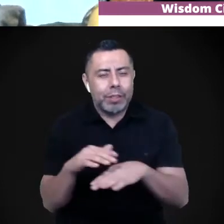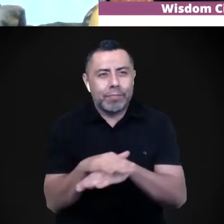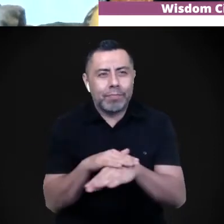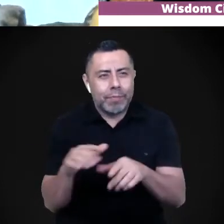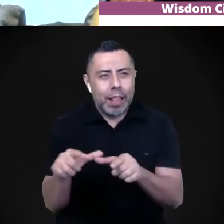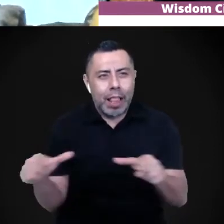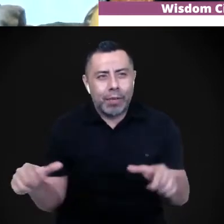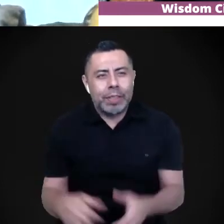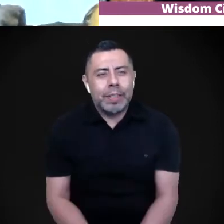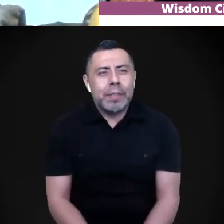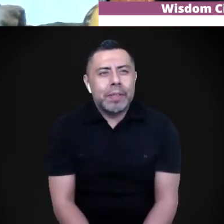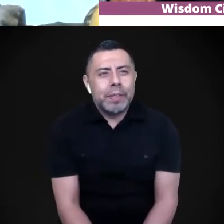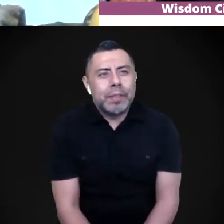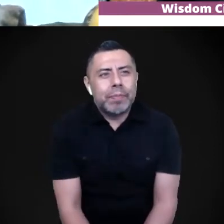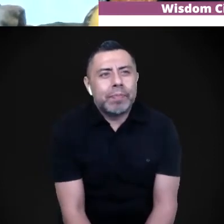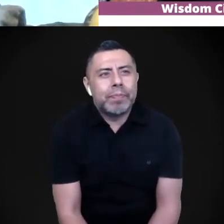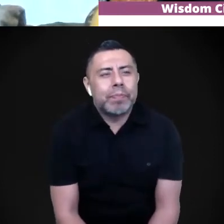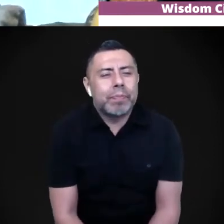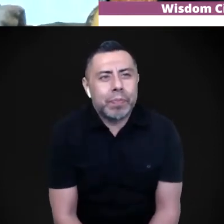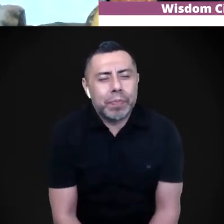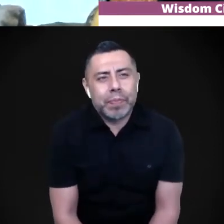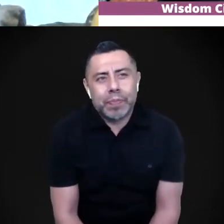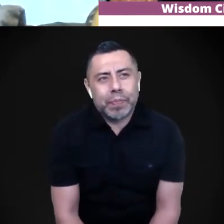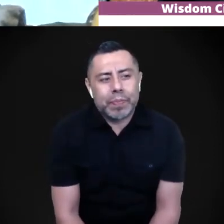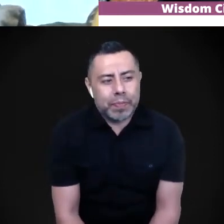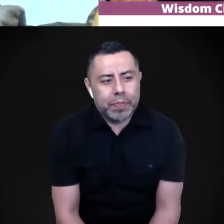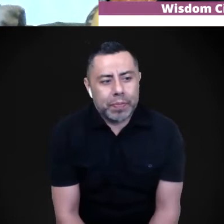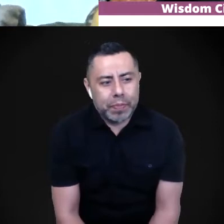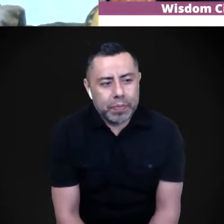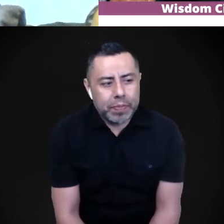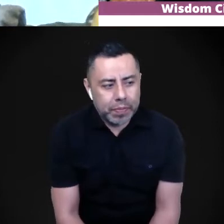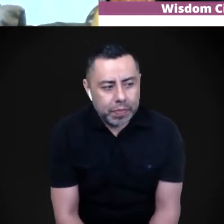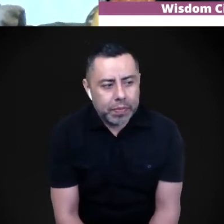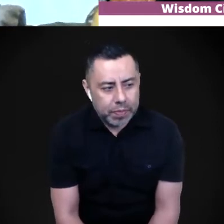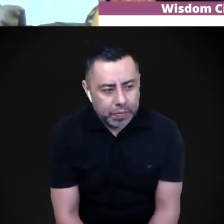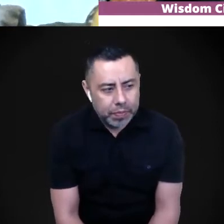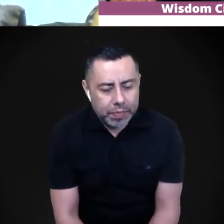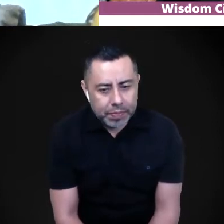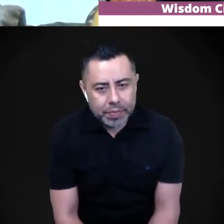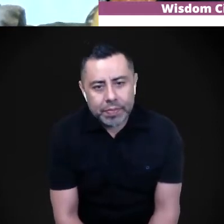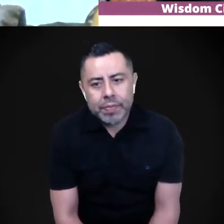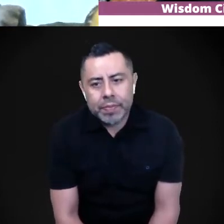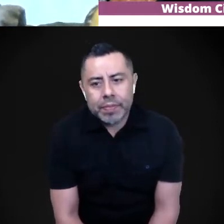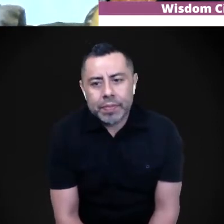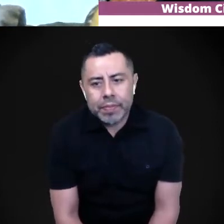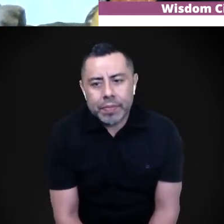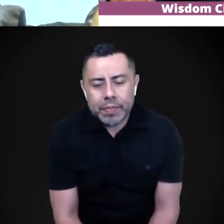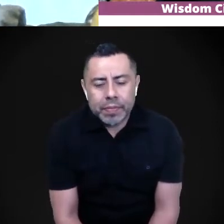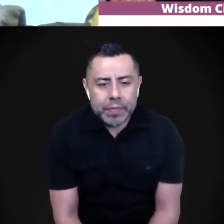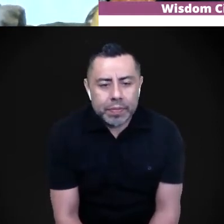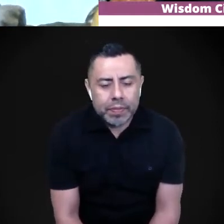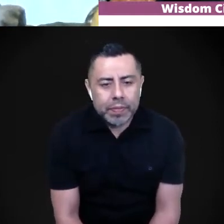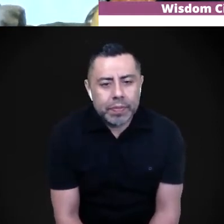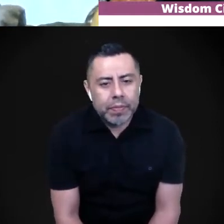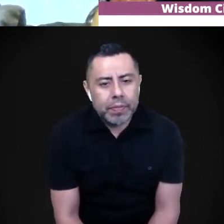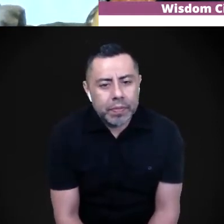inch trande. A quay ad inch trauco. Cushi Shanache